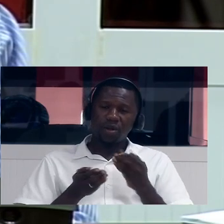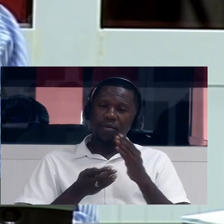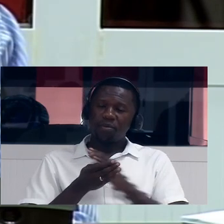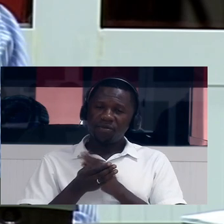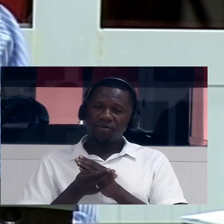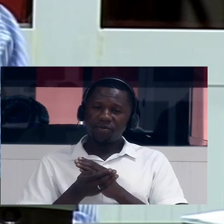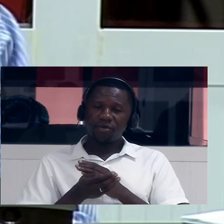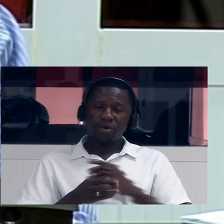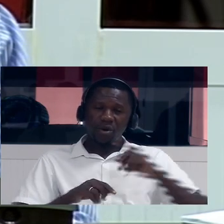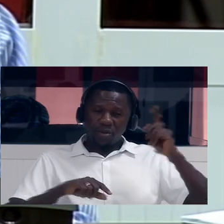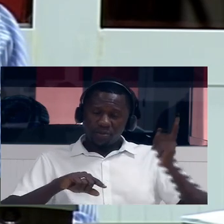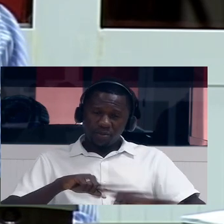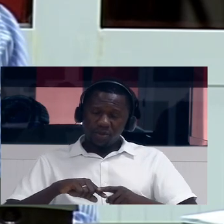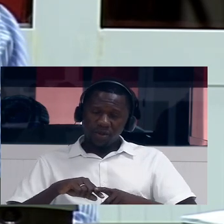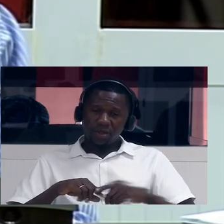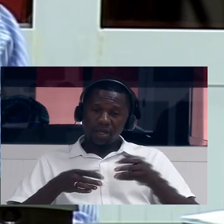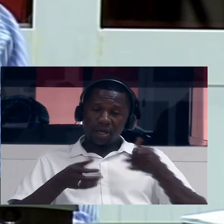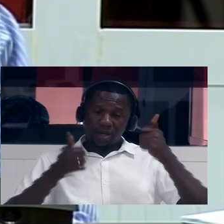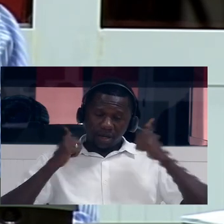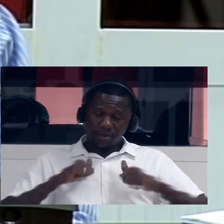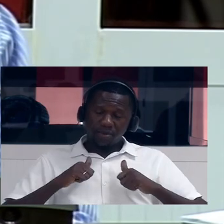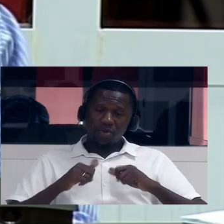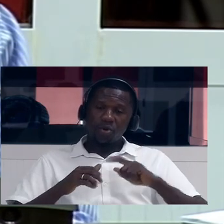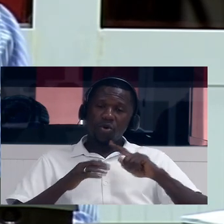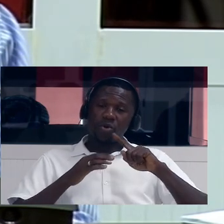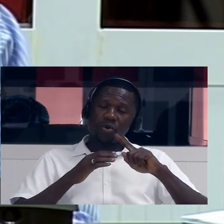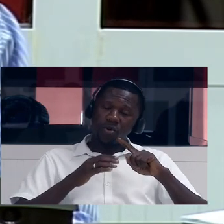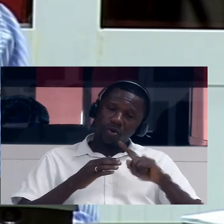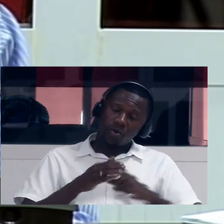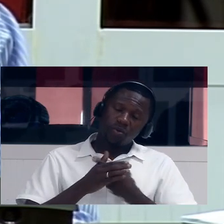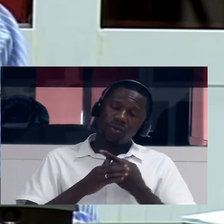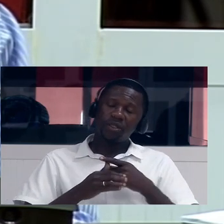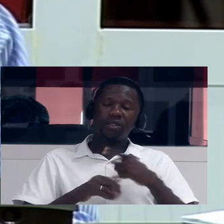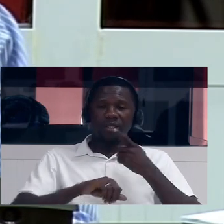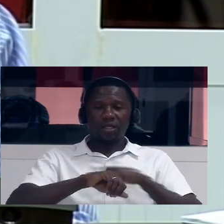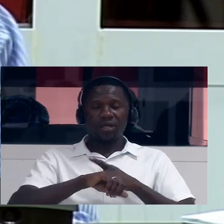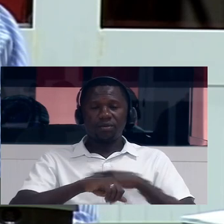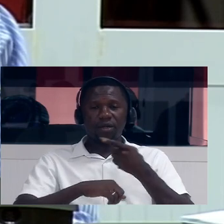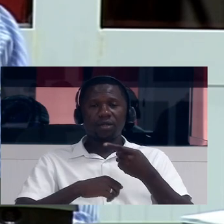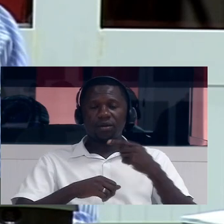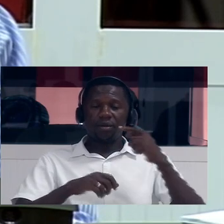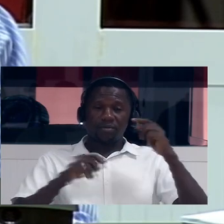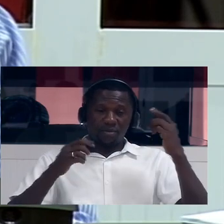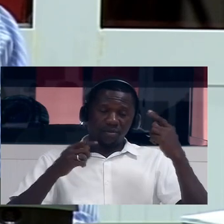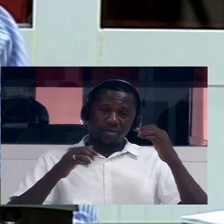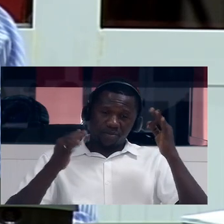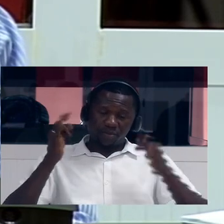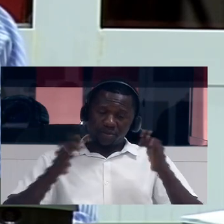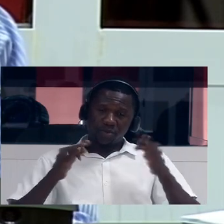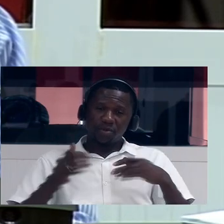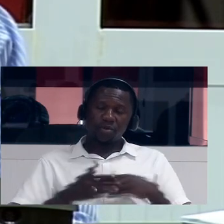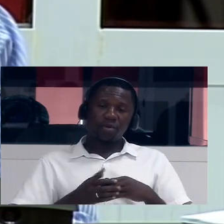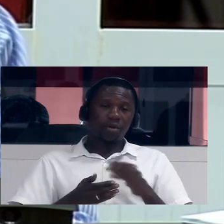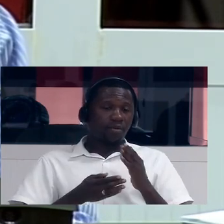prosecutions took place, or was it during the course of those prosecutions? Oh, mainly before. Mainly before. Mainly before,